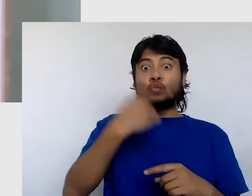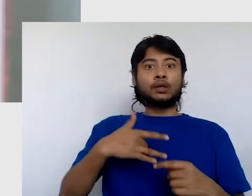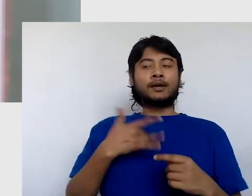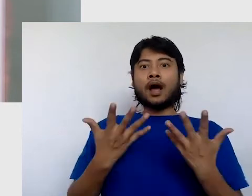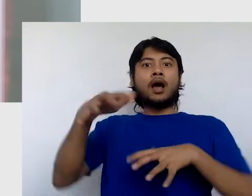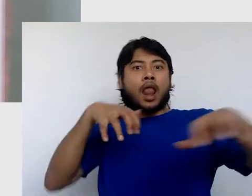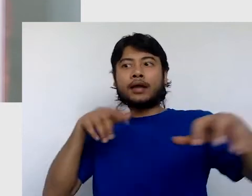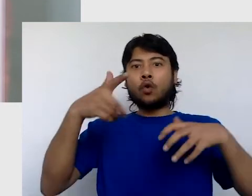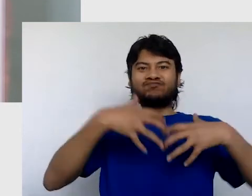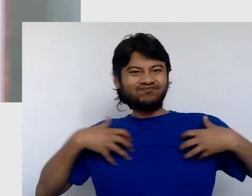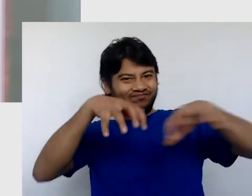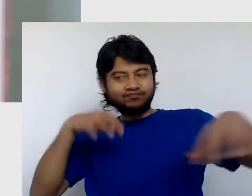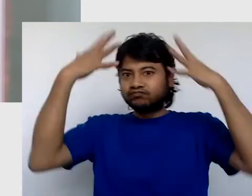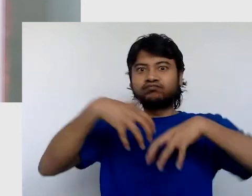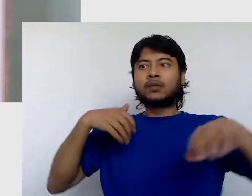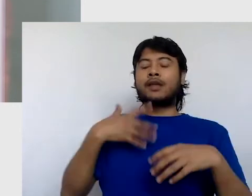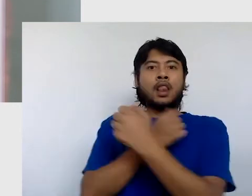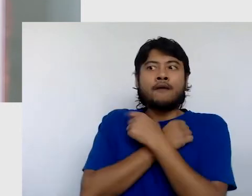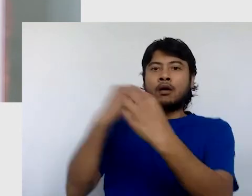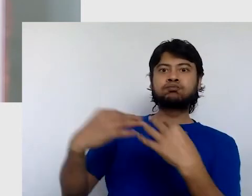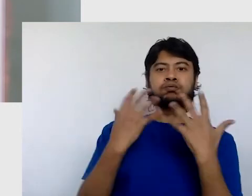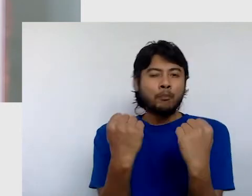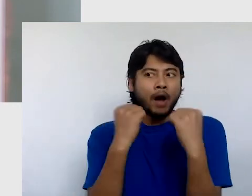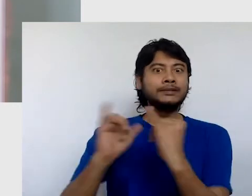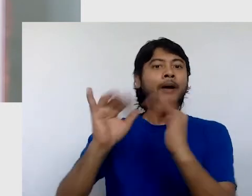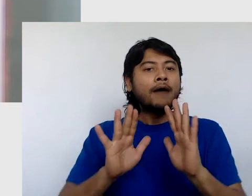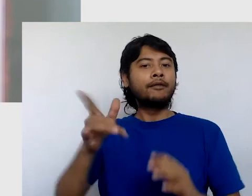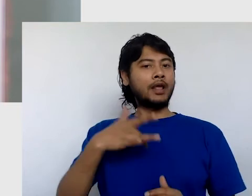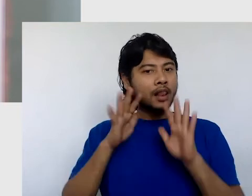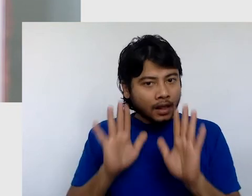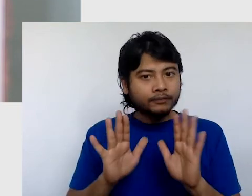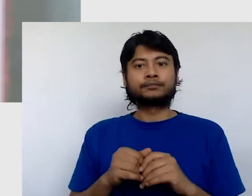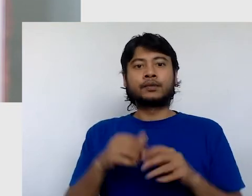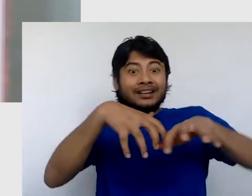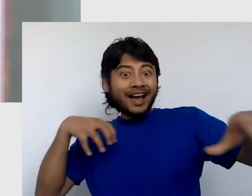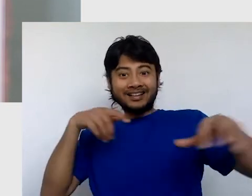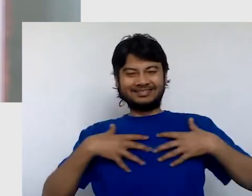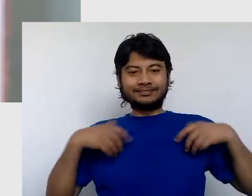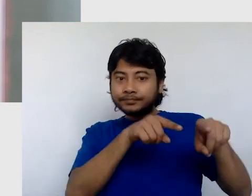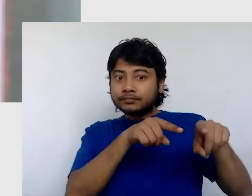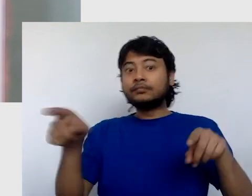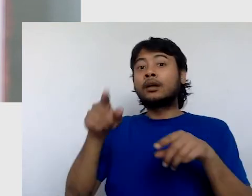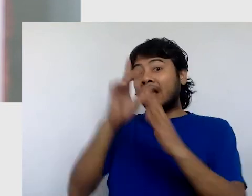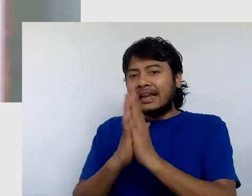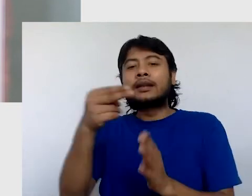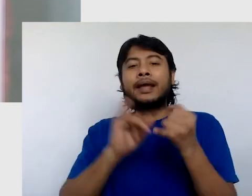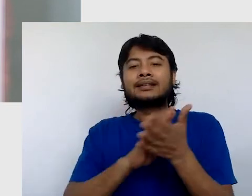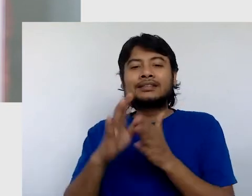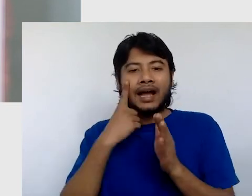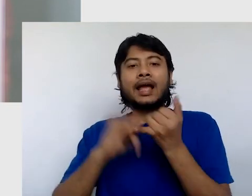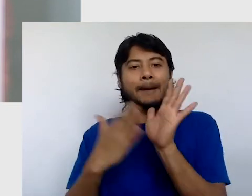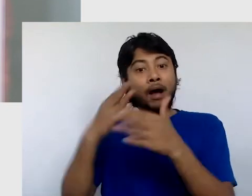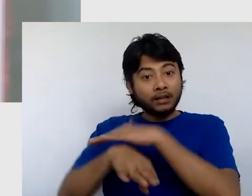Moreover, sultans and rulers also identified themselves with predatory felines, such as tigers and